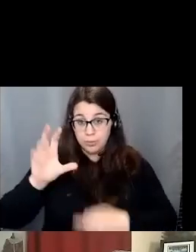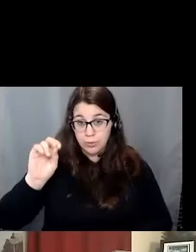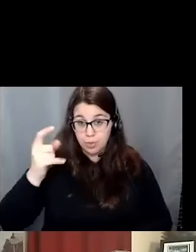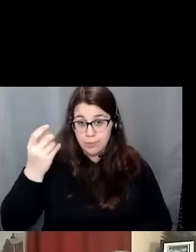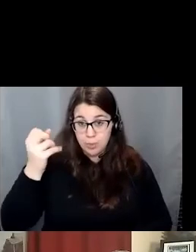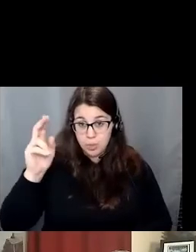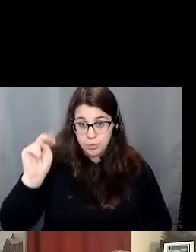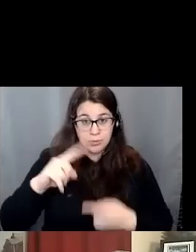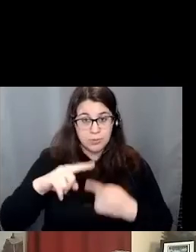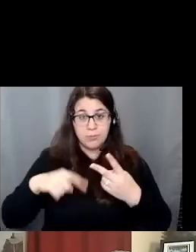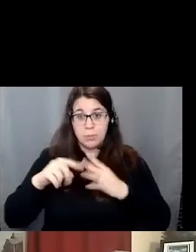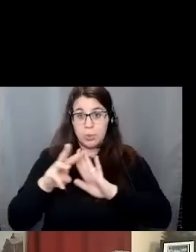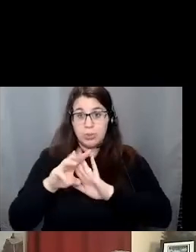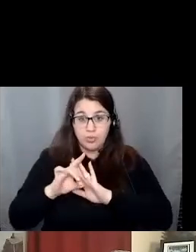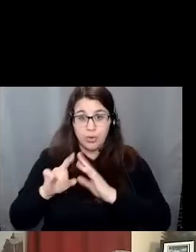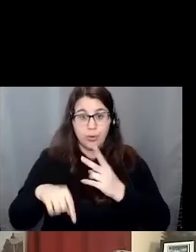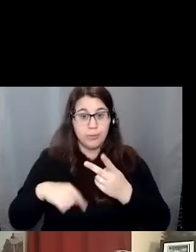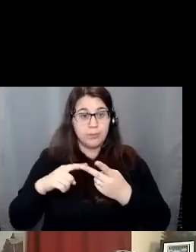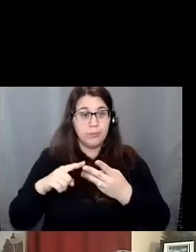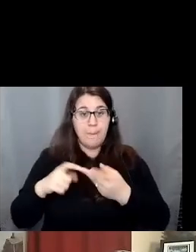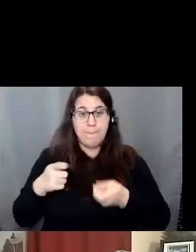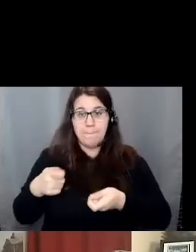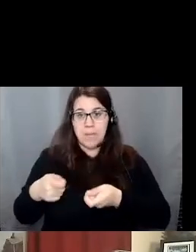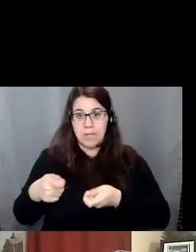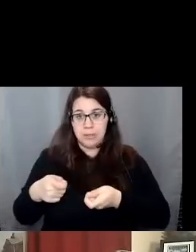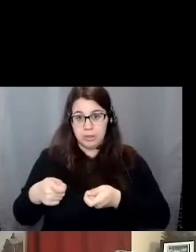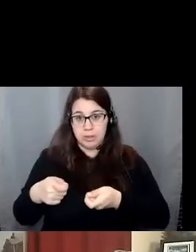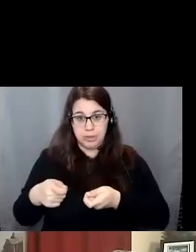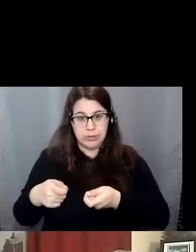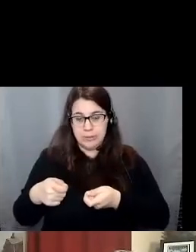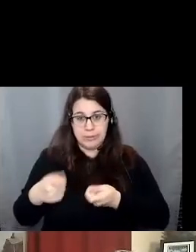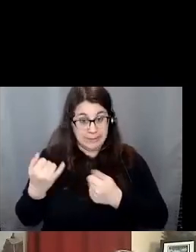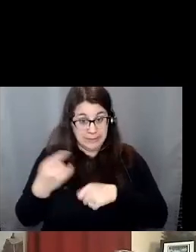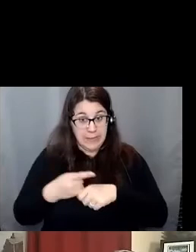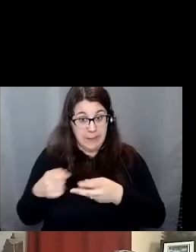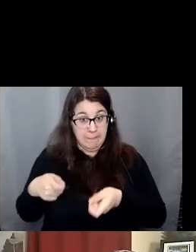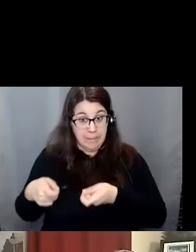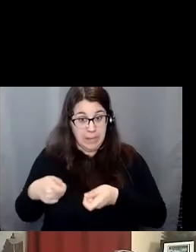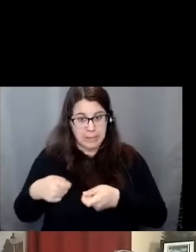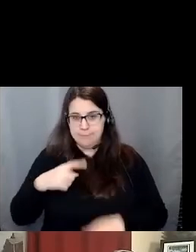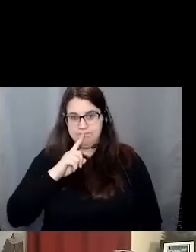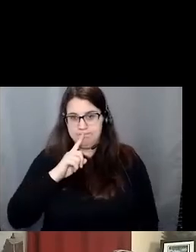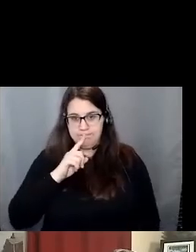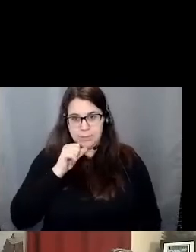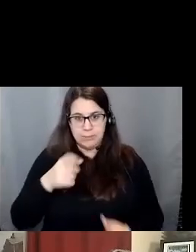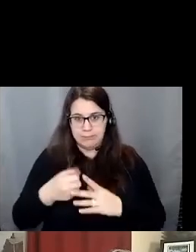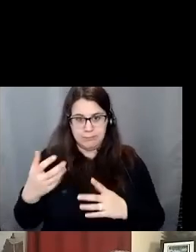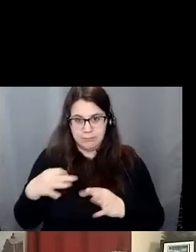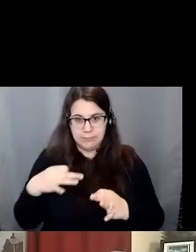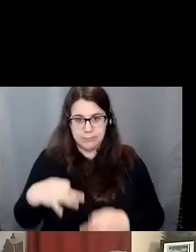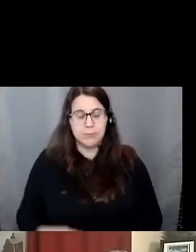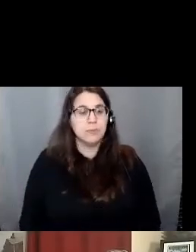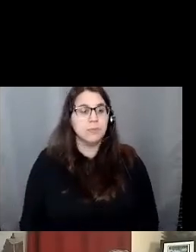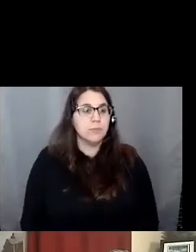withdrawals, and manage. The manage, I'm not going to talk as much about in this one, but essentially